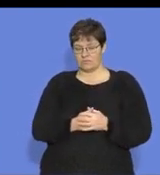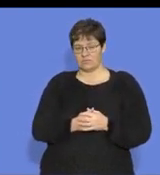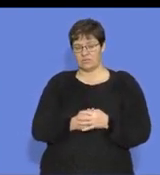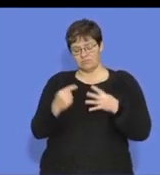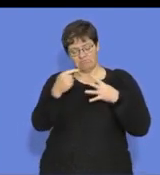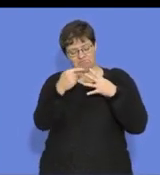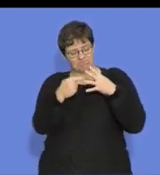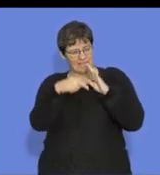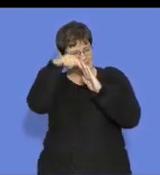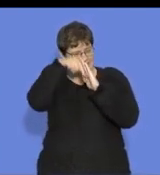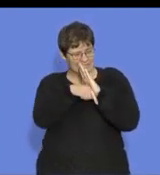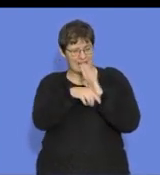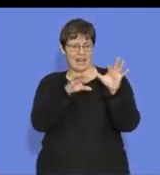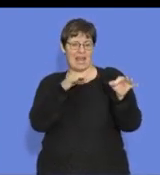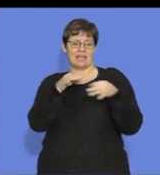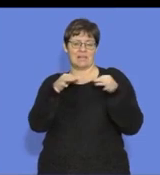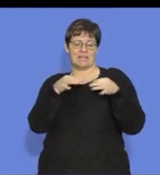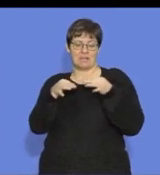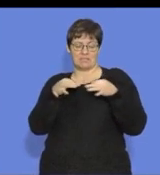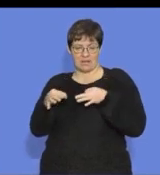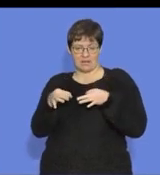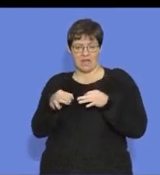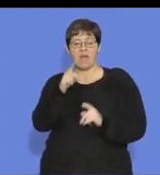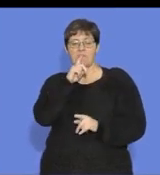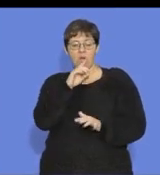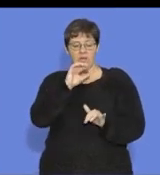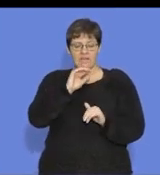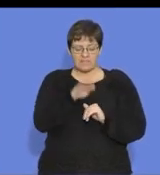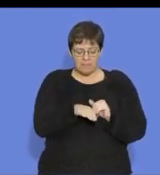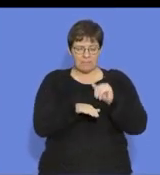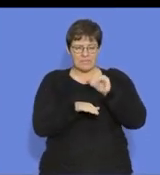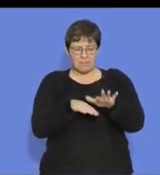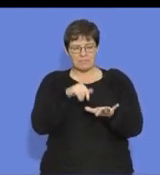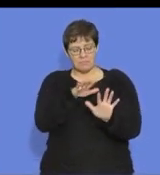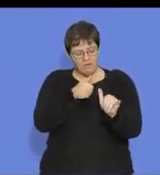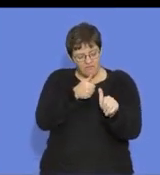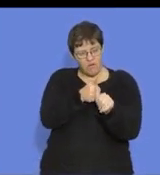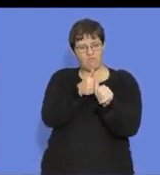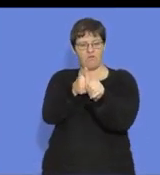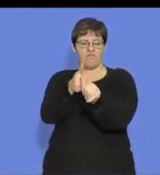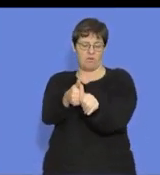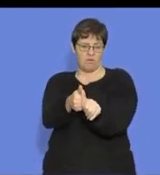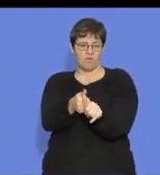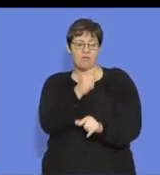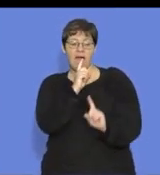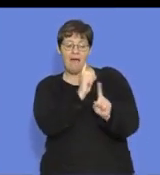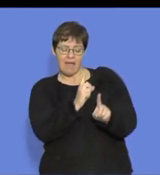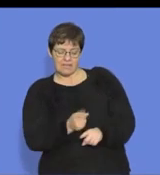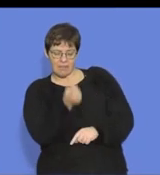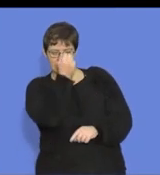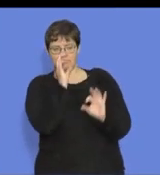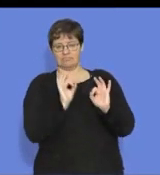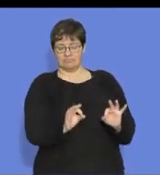of detail and help you to actually follow through so that you can think out the answers to the questions.